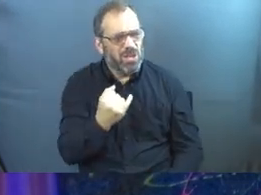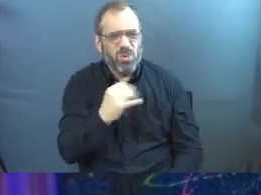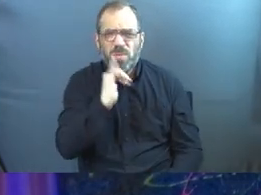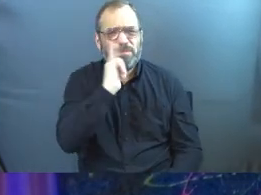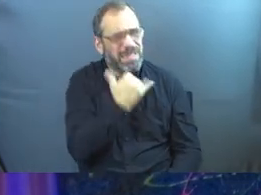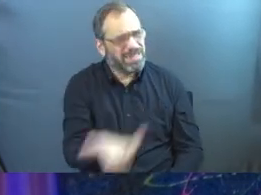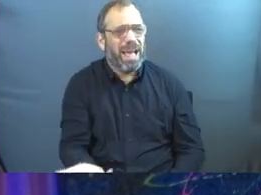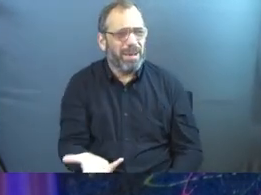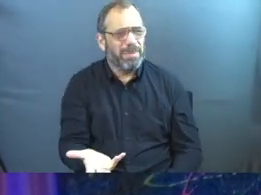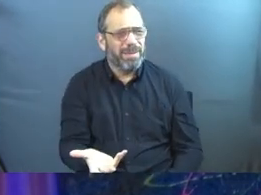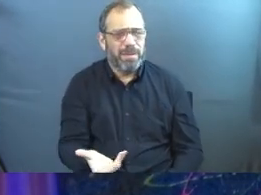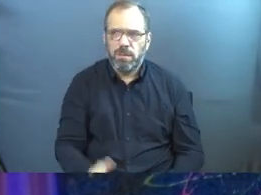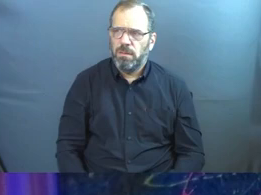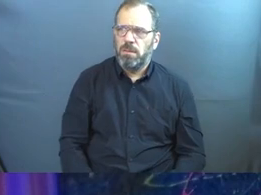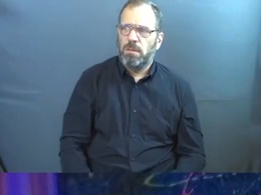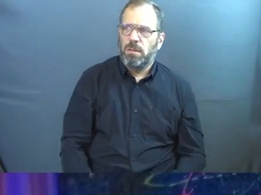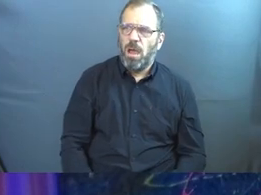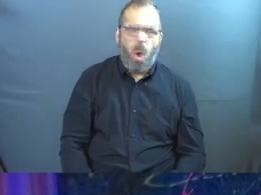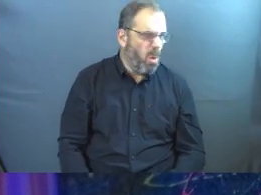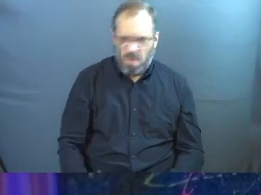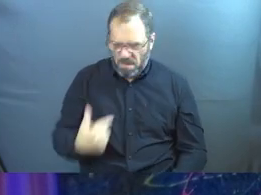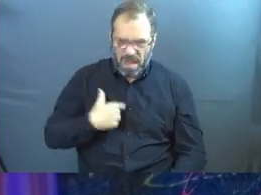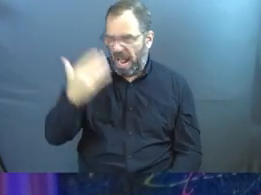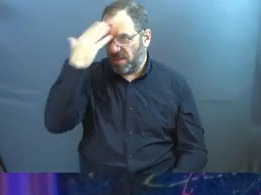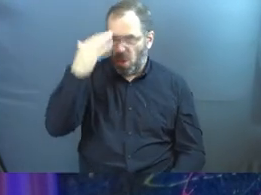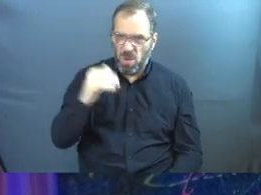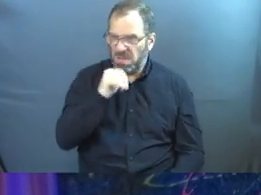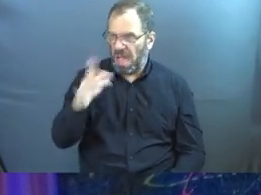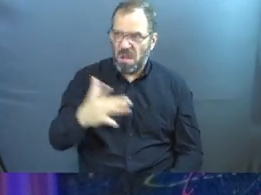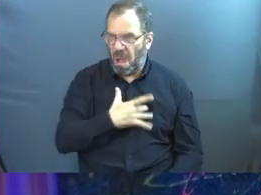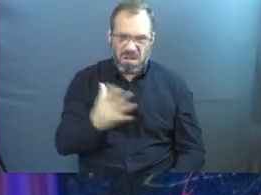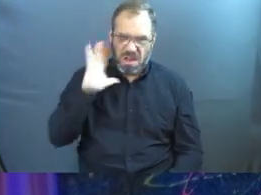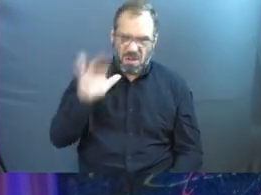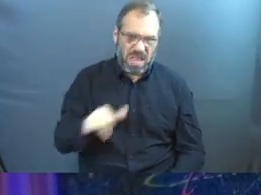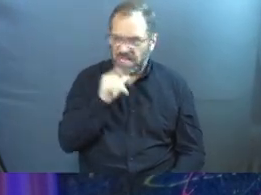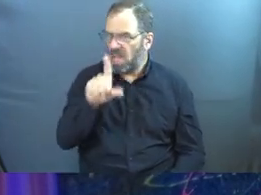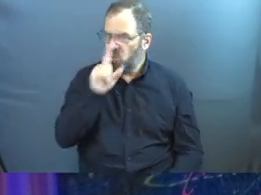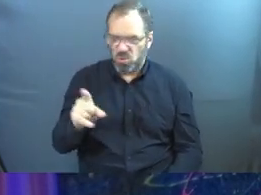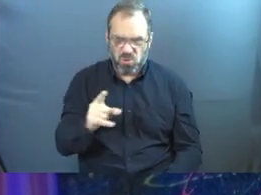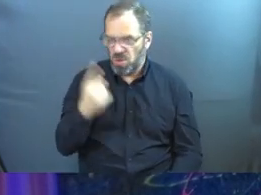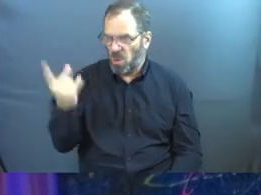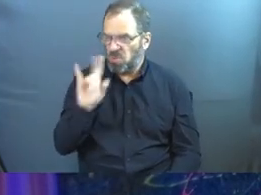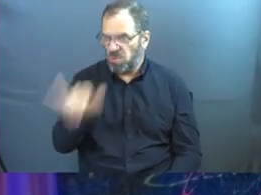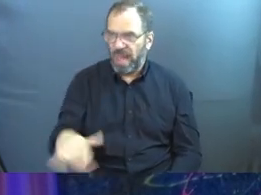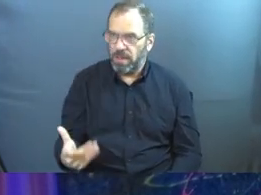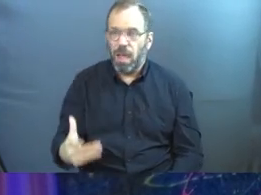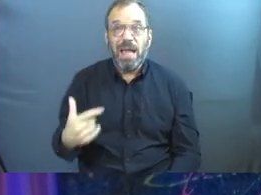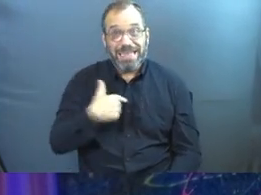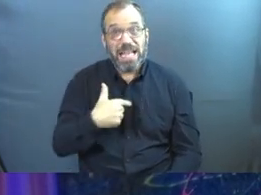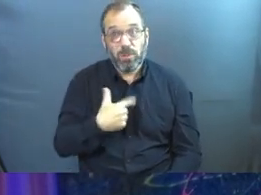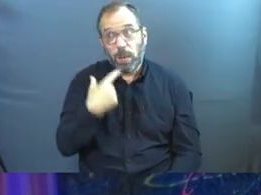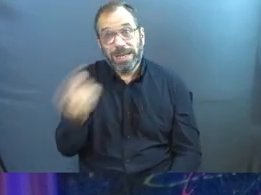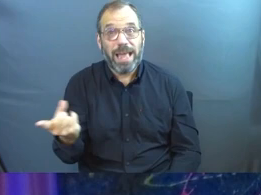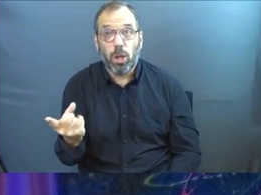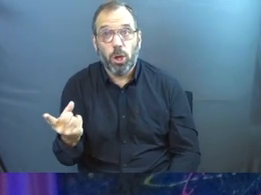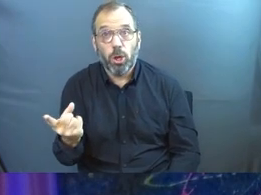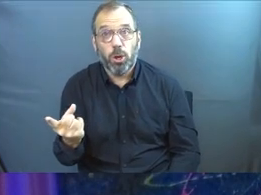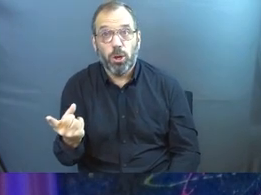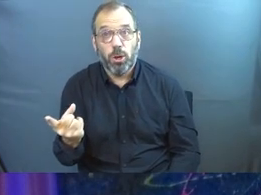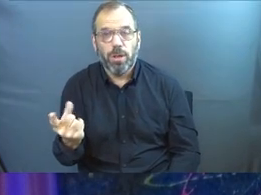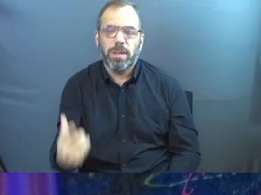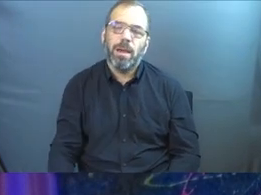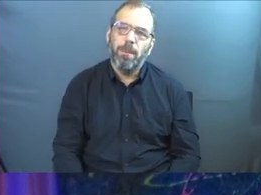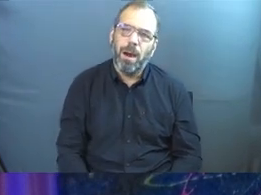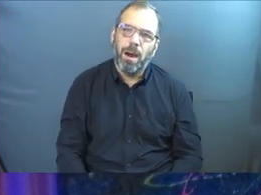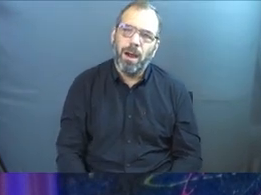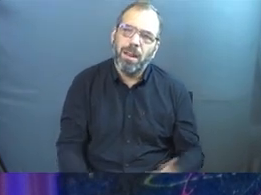blew it here. You know what I want her to say at the end? But I know that's not your heart, and I know that that's not what you always do. That's what I want.